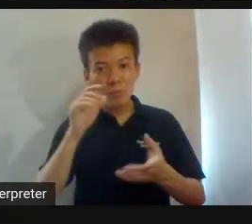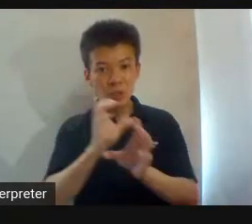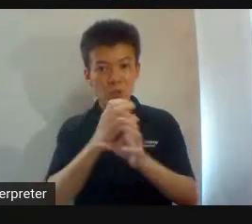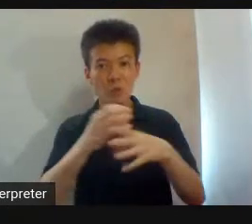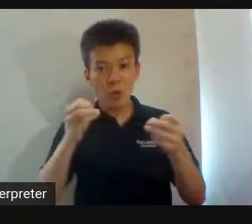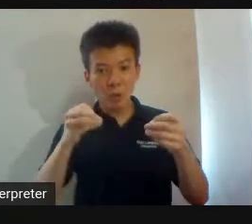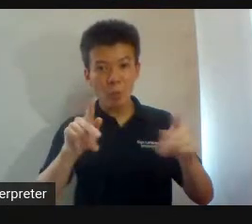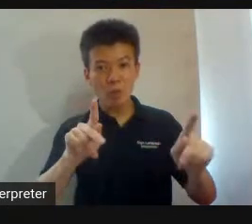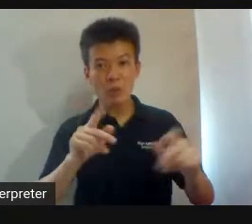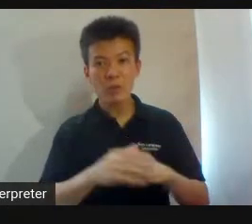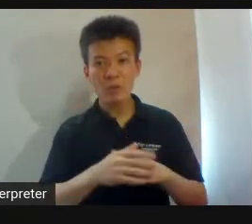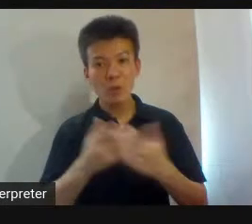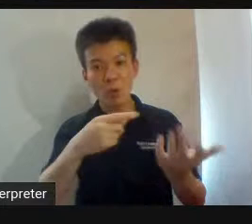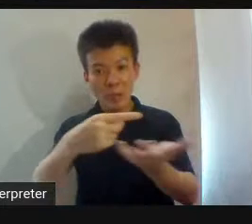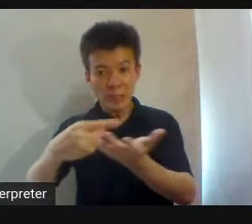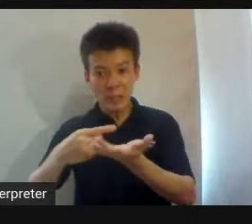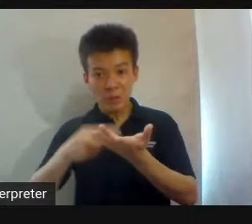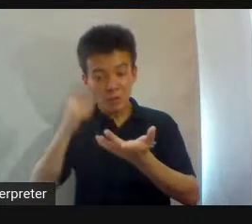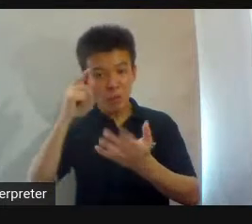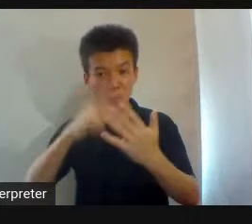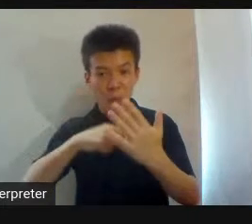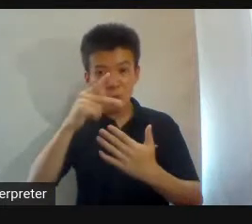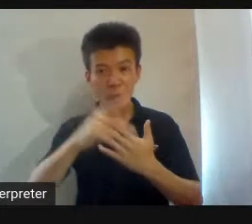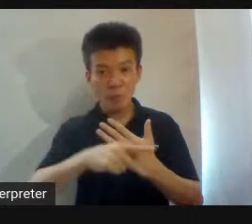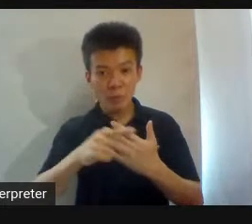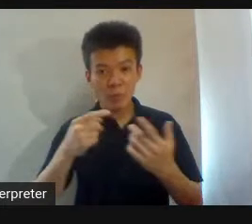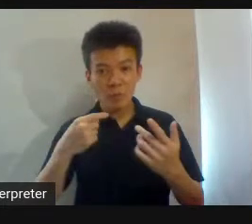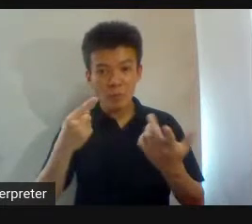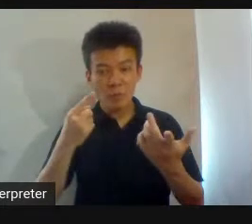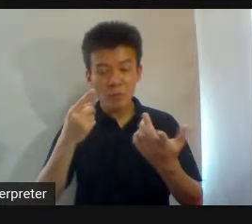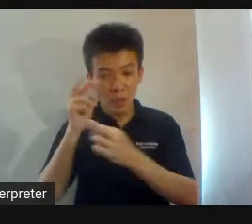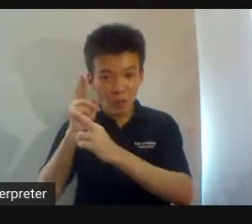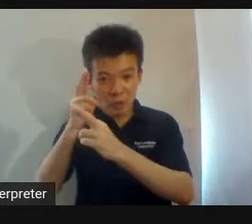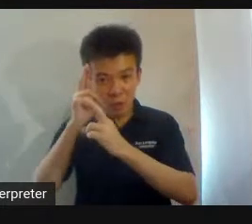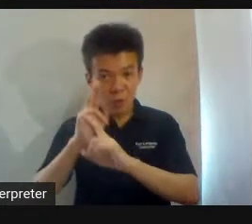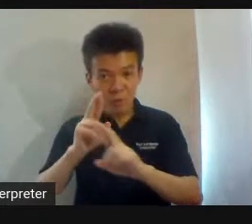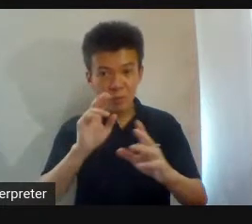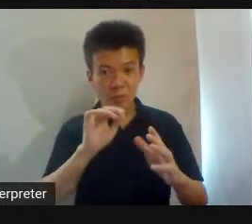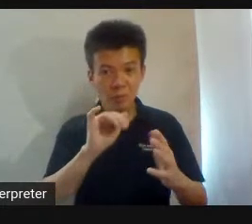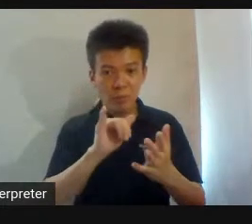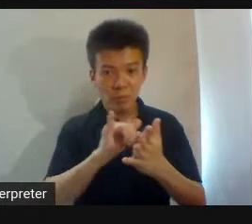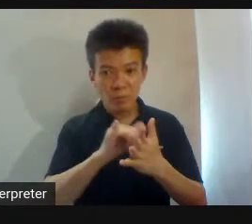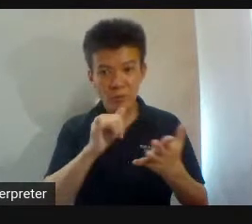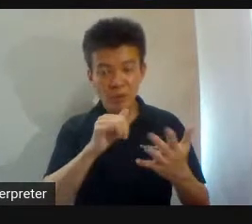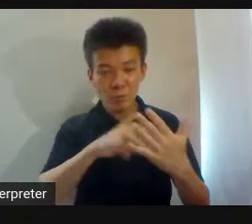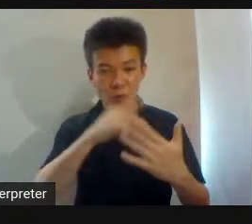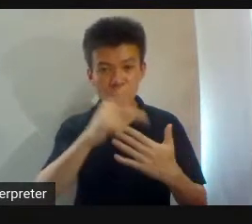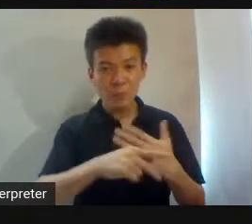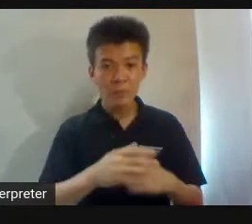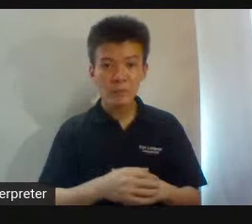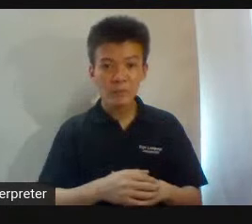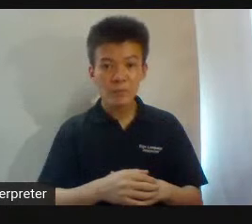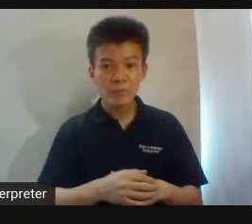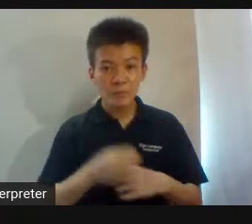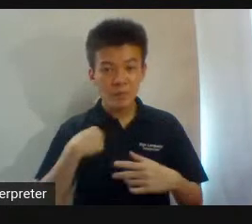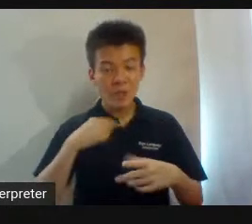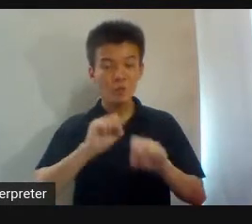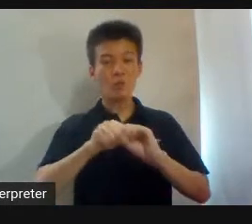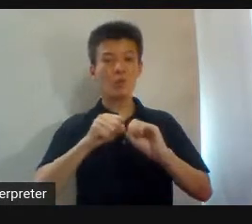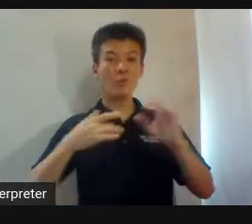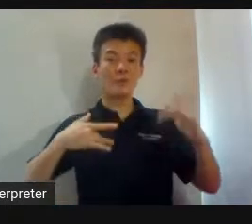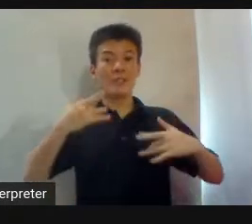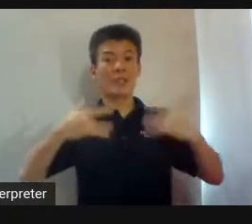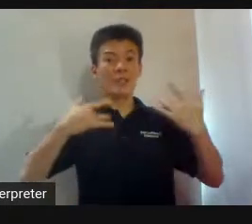opportunities for discussion through programs while respecting age appropriateness? I'm so